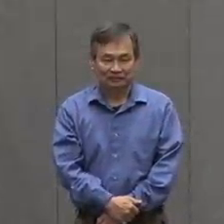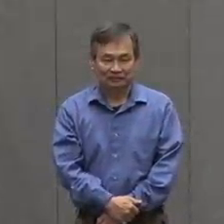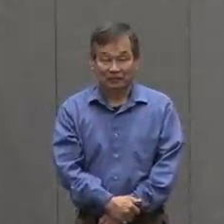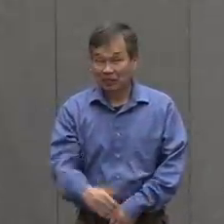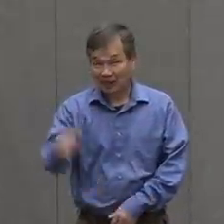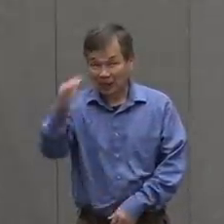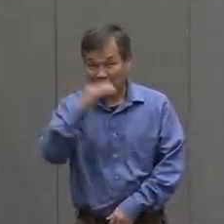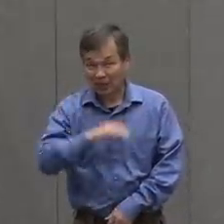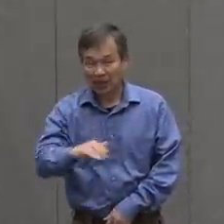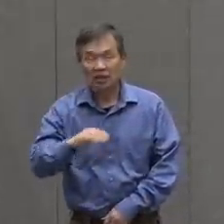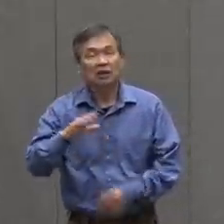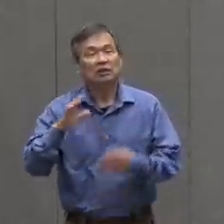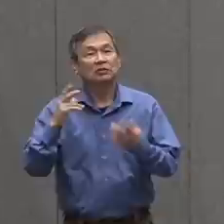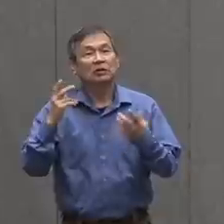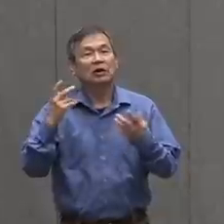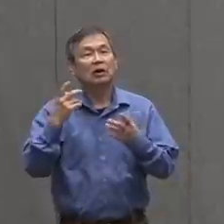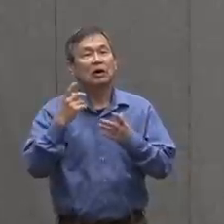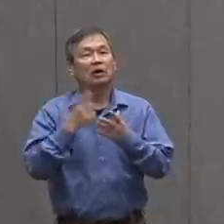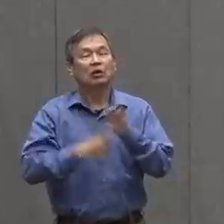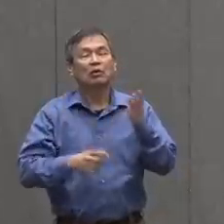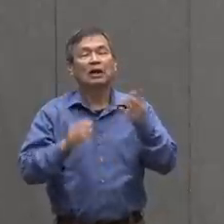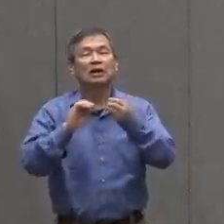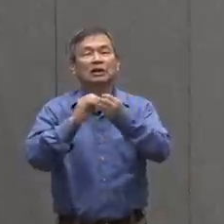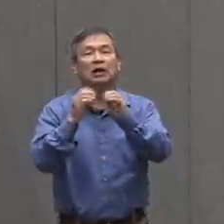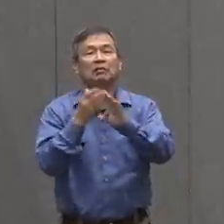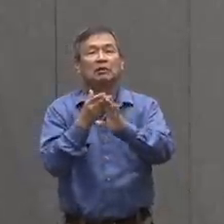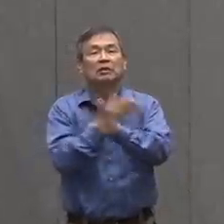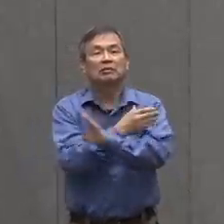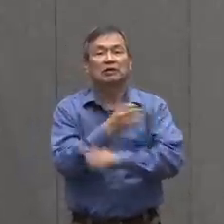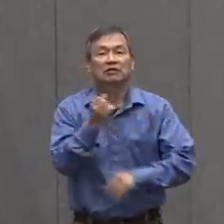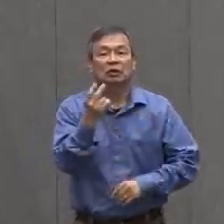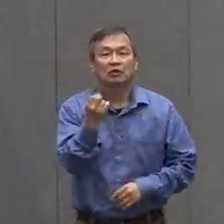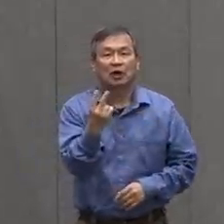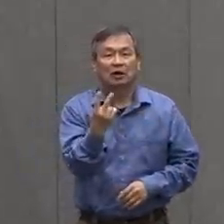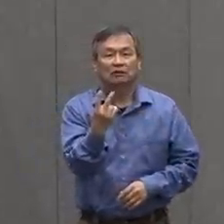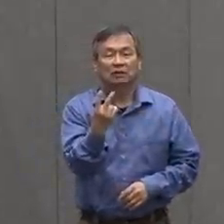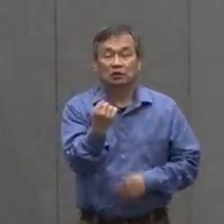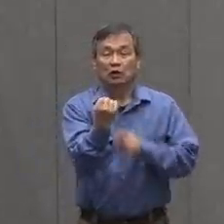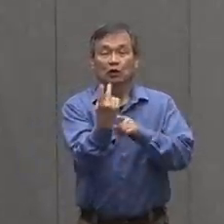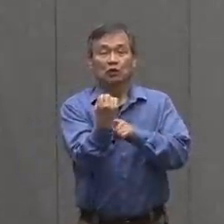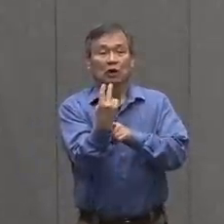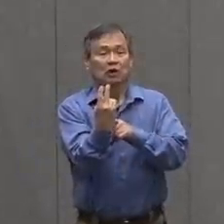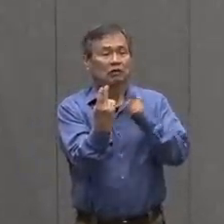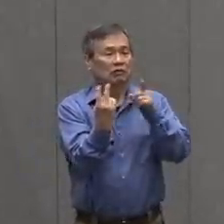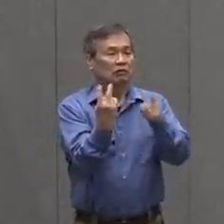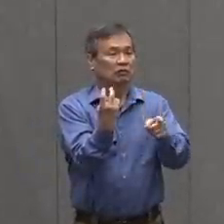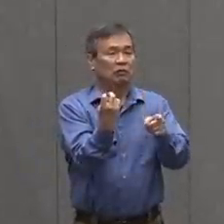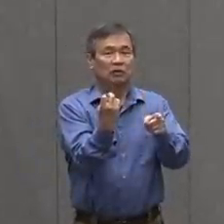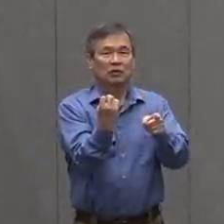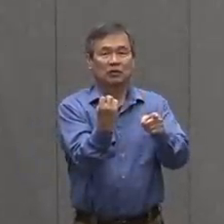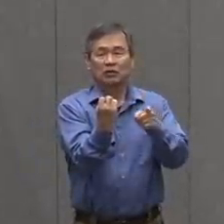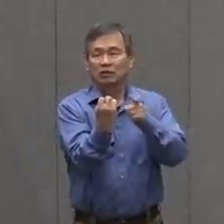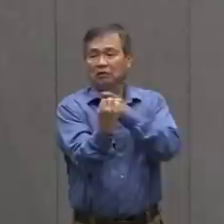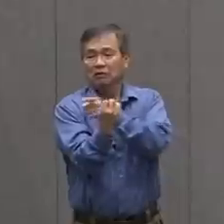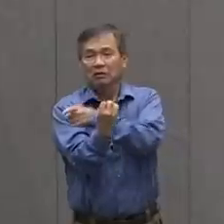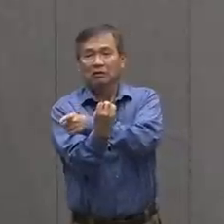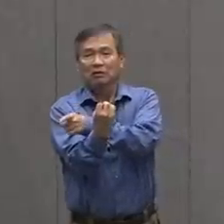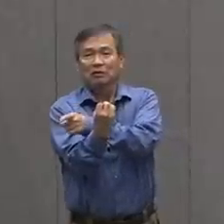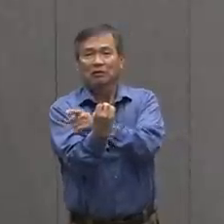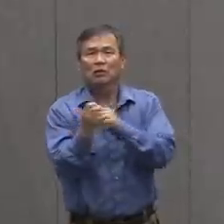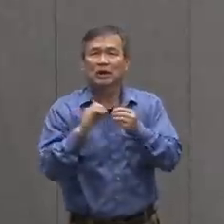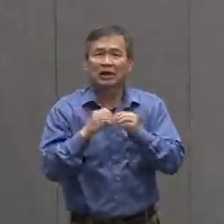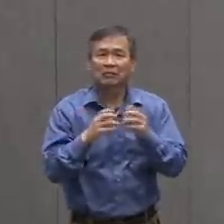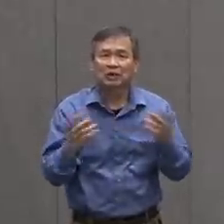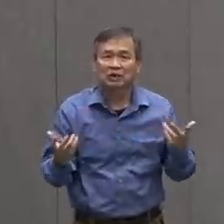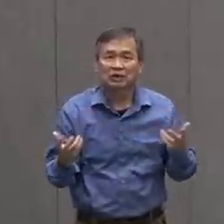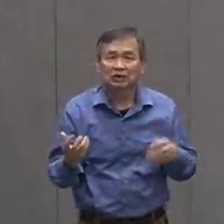Next, let's see what comes before 12 and after 12. Okay, I have to count